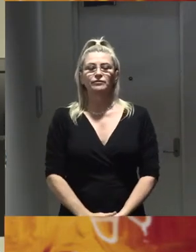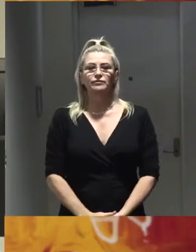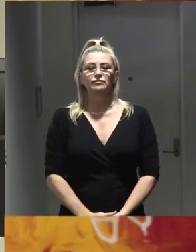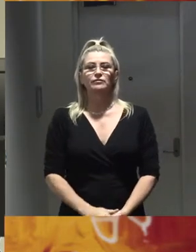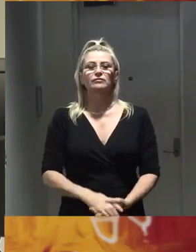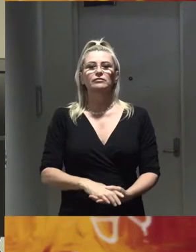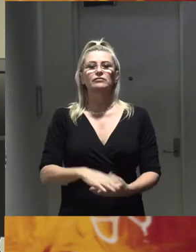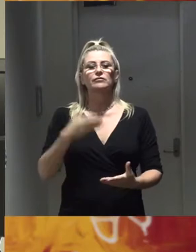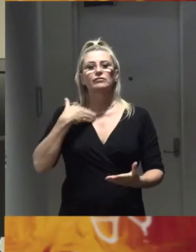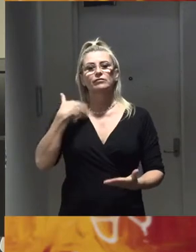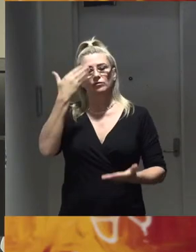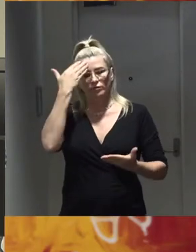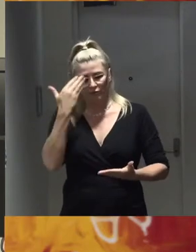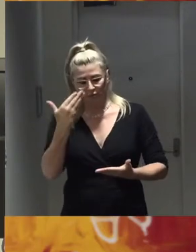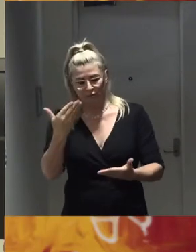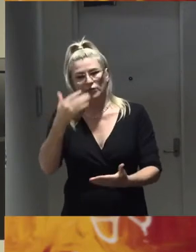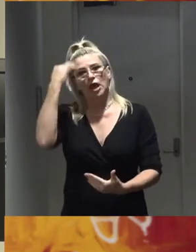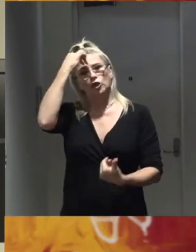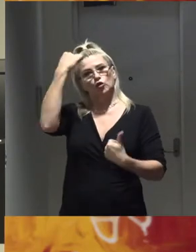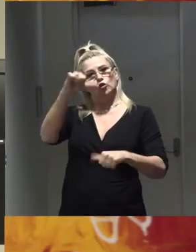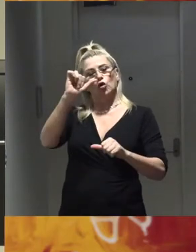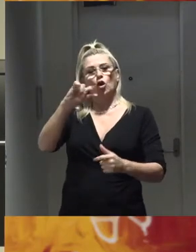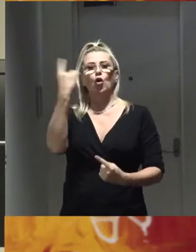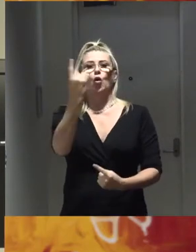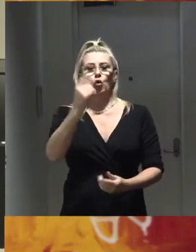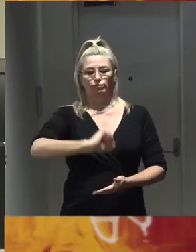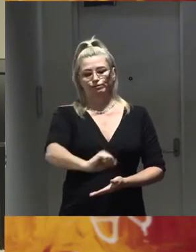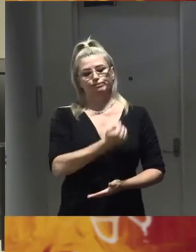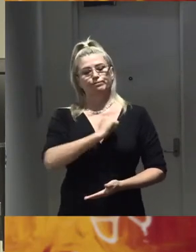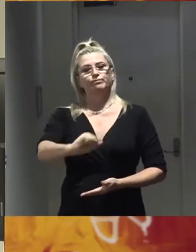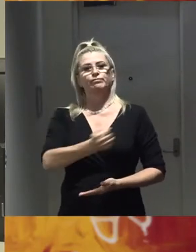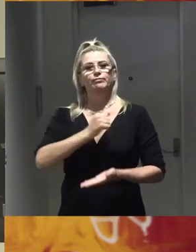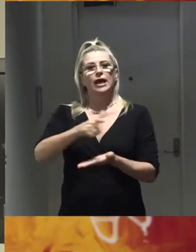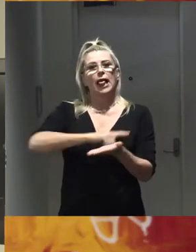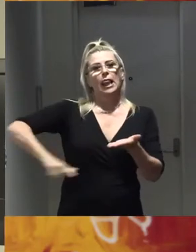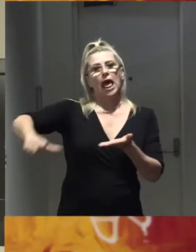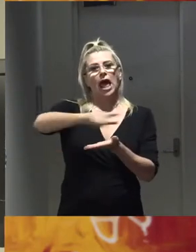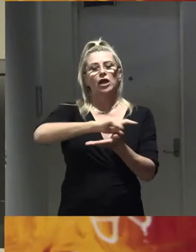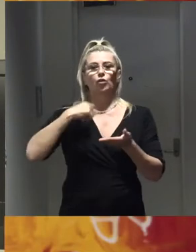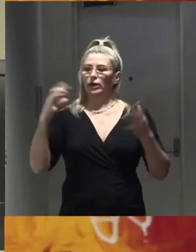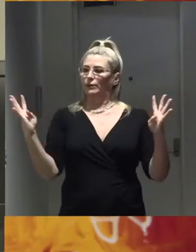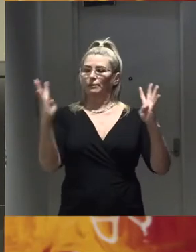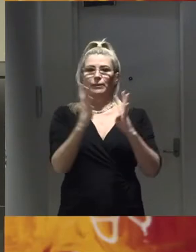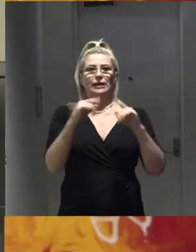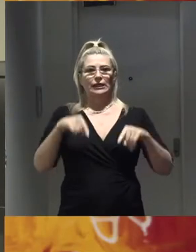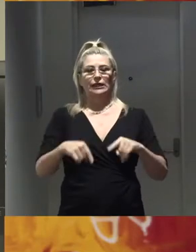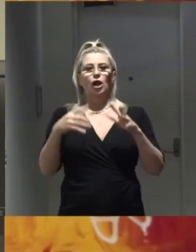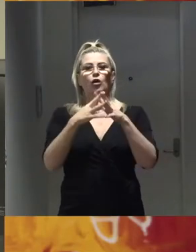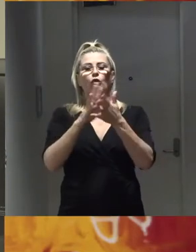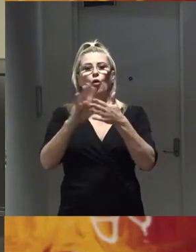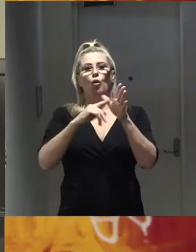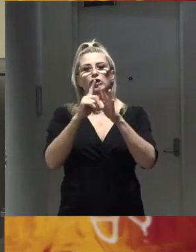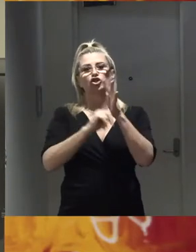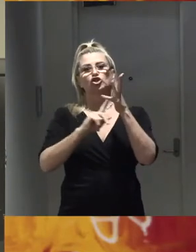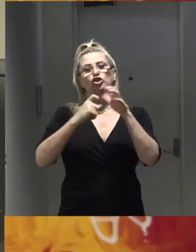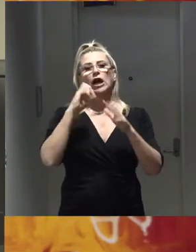I respectfully acknowledge the traditional owners of the land on which we meet today, the Whadjuk Noongar peoples,